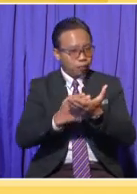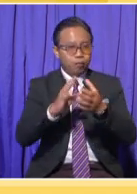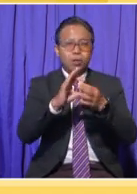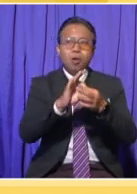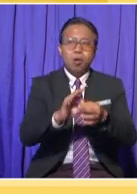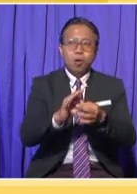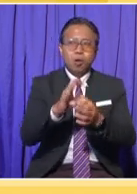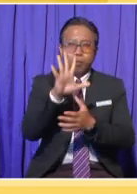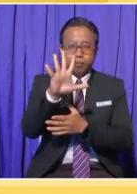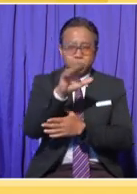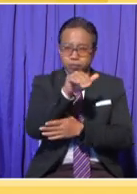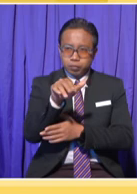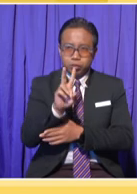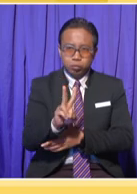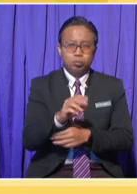2 1/2 or 5/2.